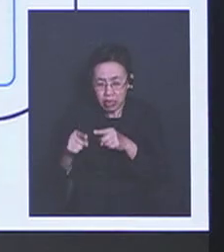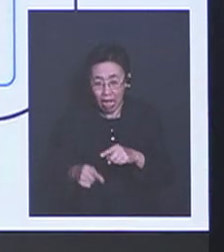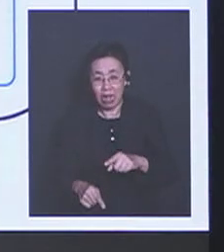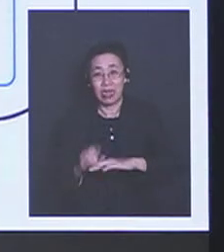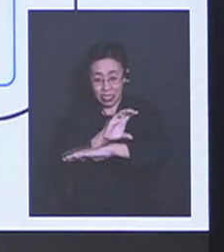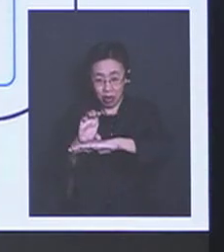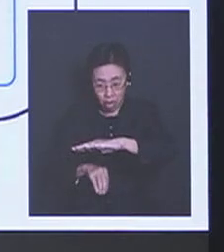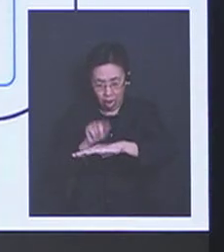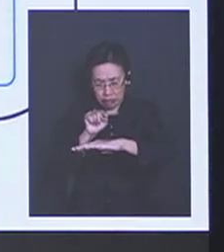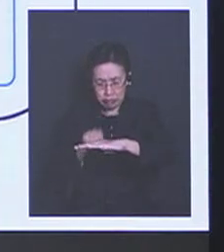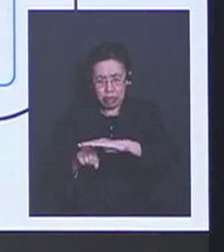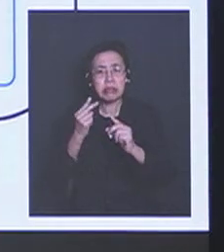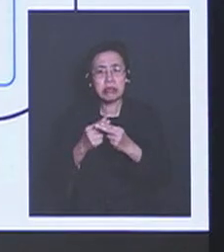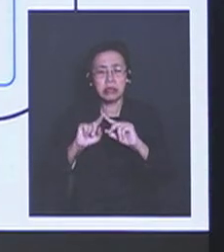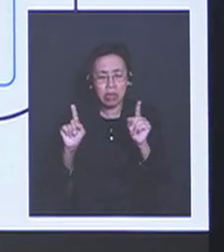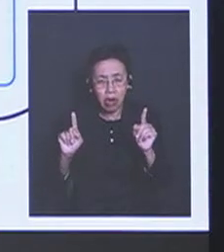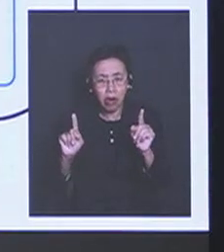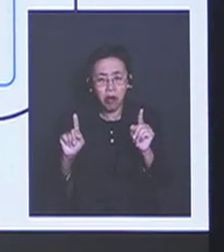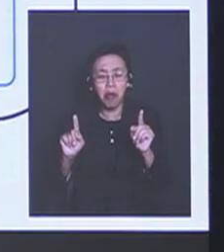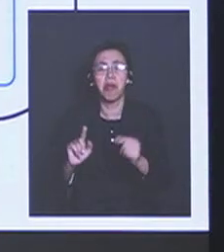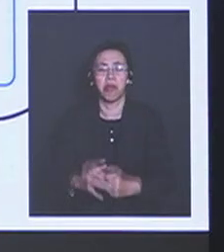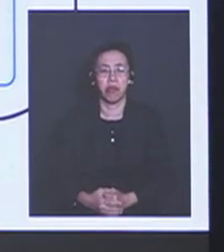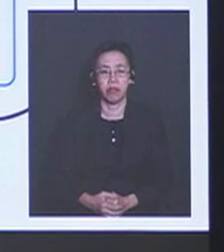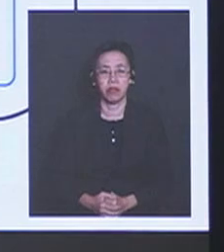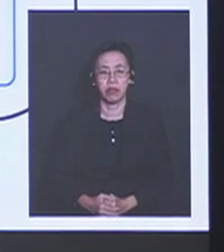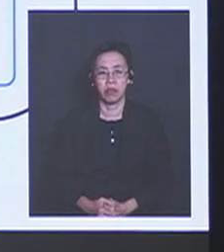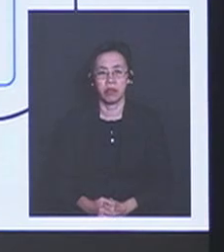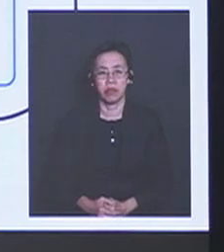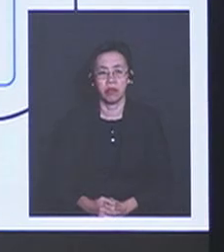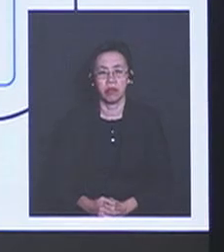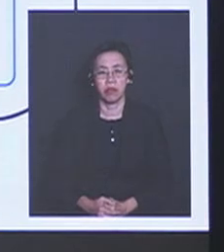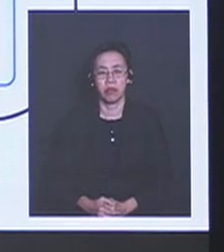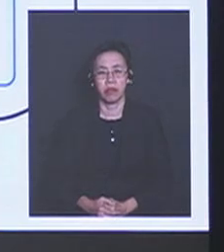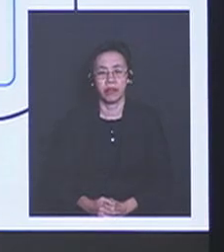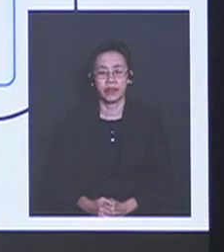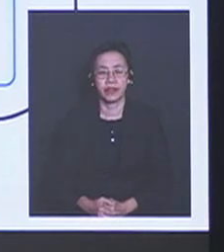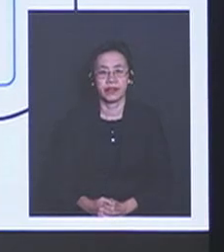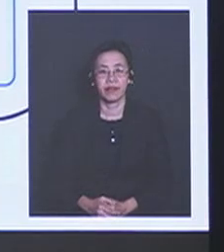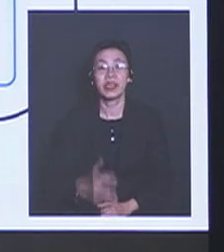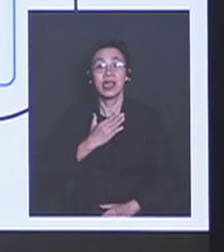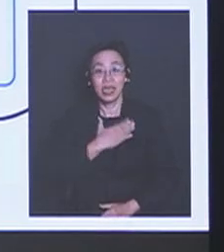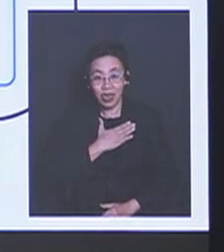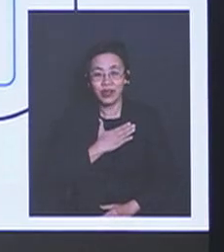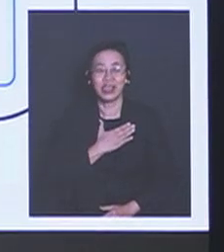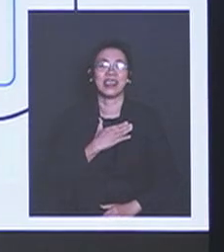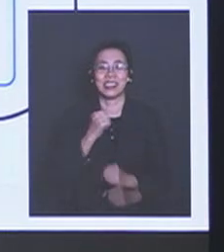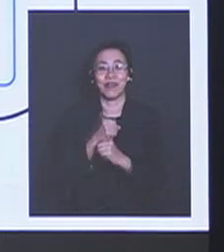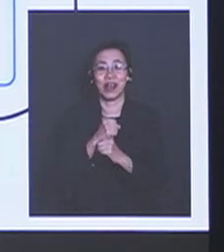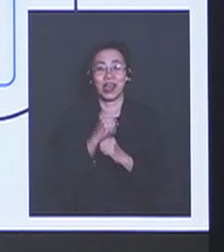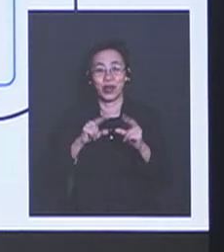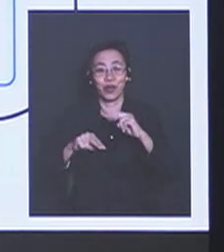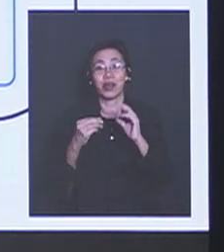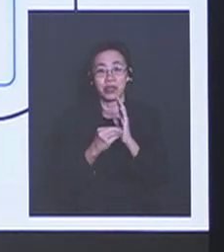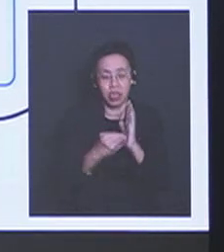most challenging part of how we act like a local government. We need to talk with many parties. And I think